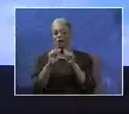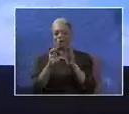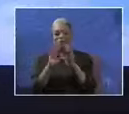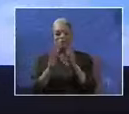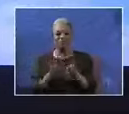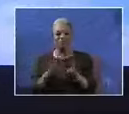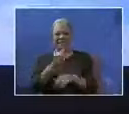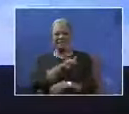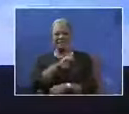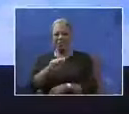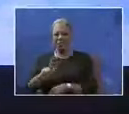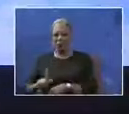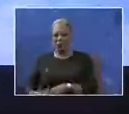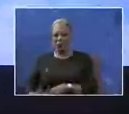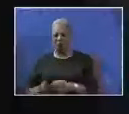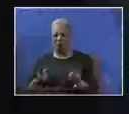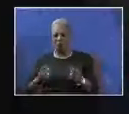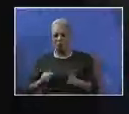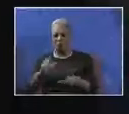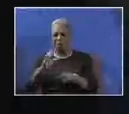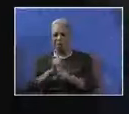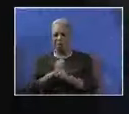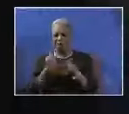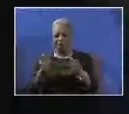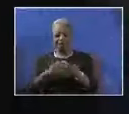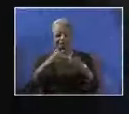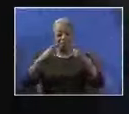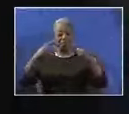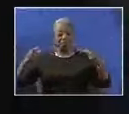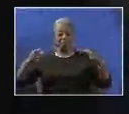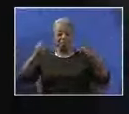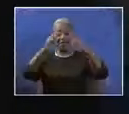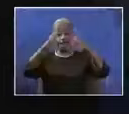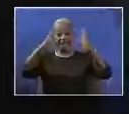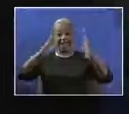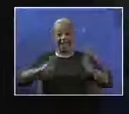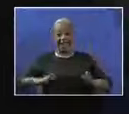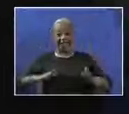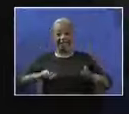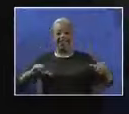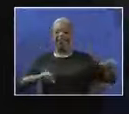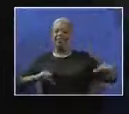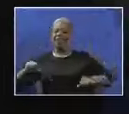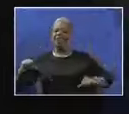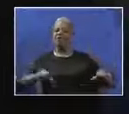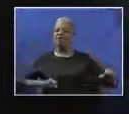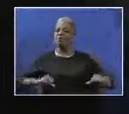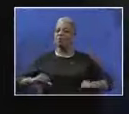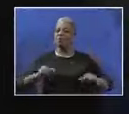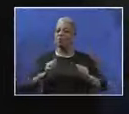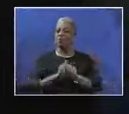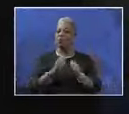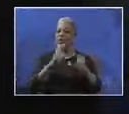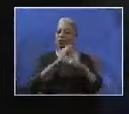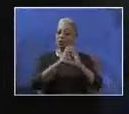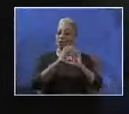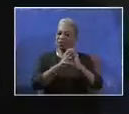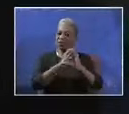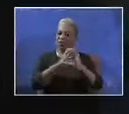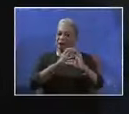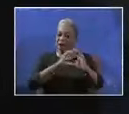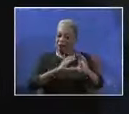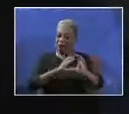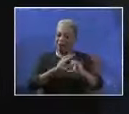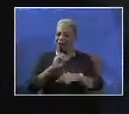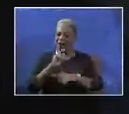boast in their home and some boast in their car. What do you boast in? Or we can look at